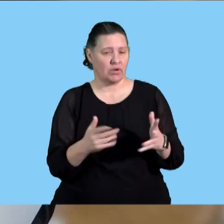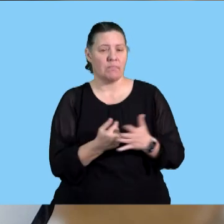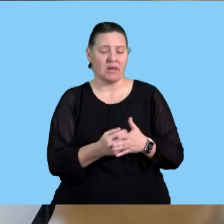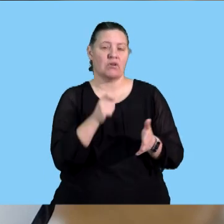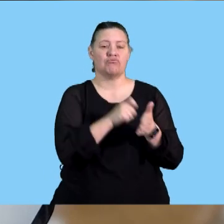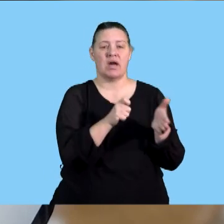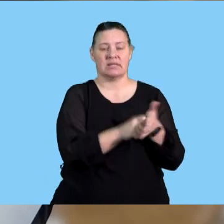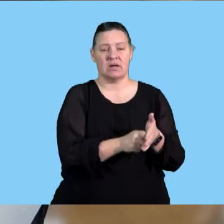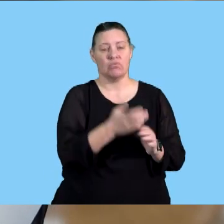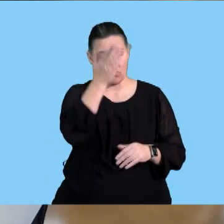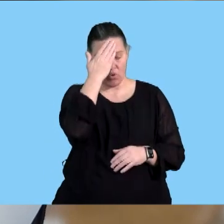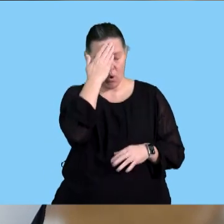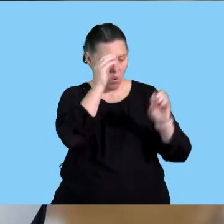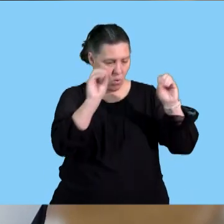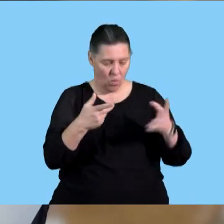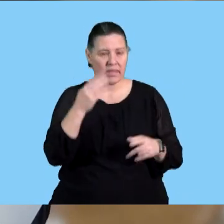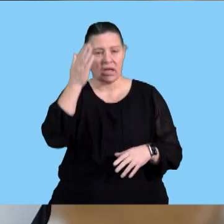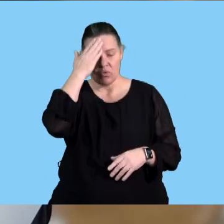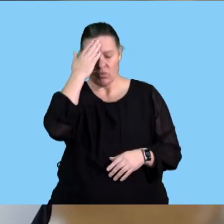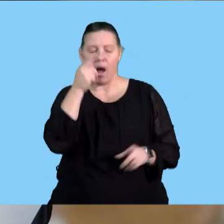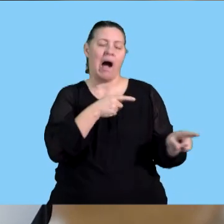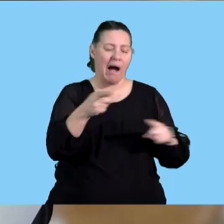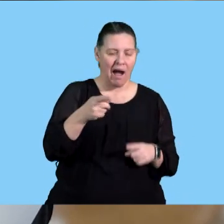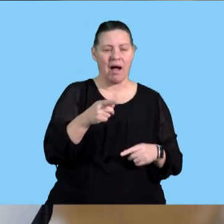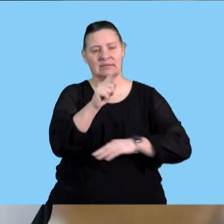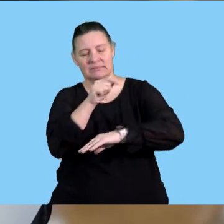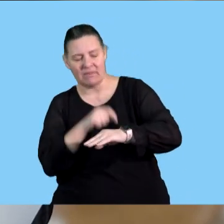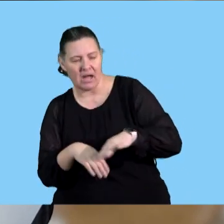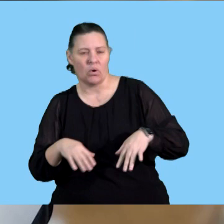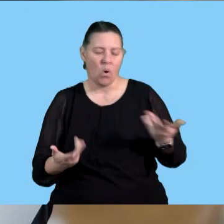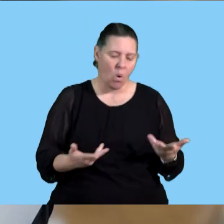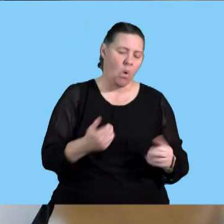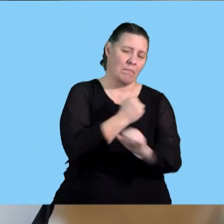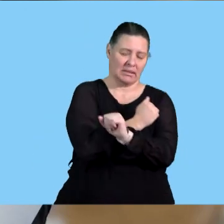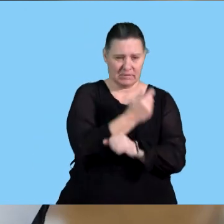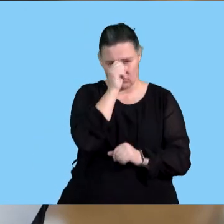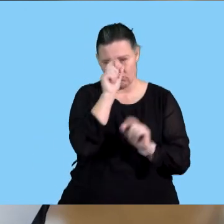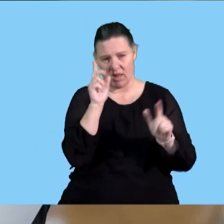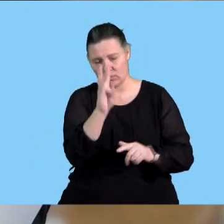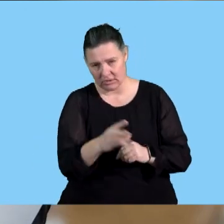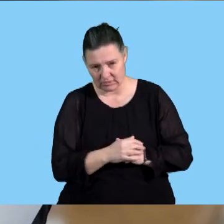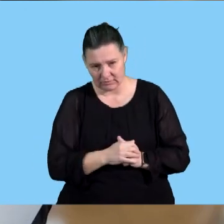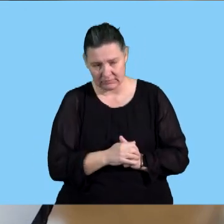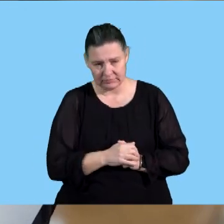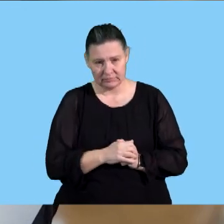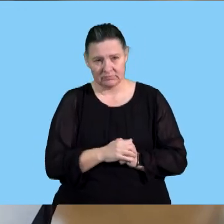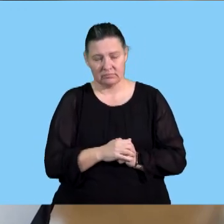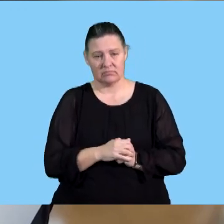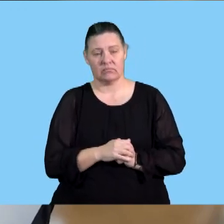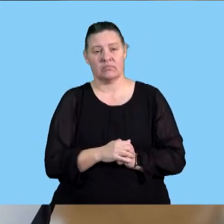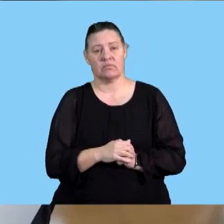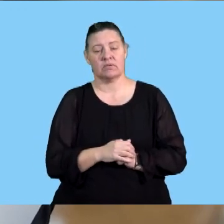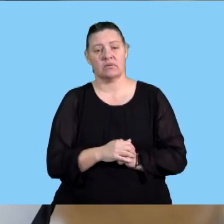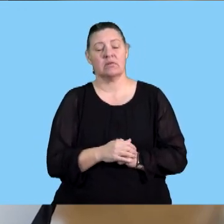you must start by writing what you know, and then you'll be able to realize whether you are multiplying or you are